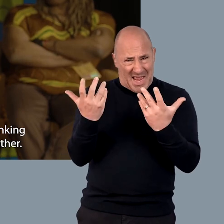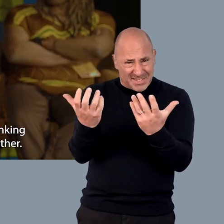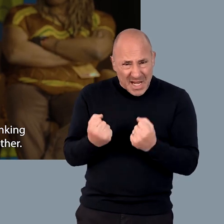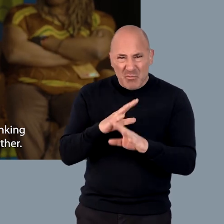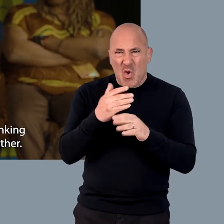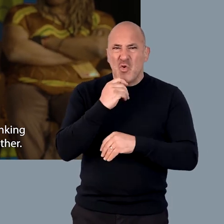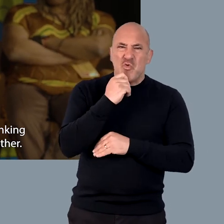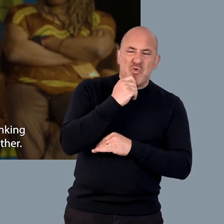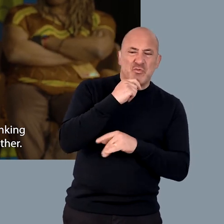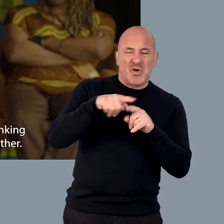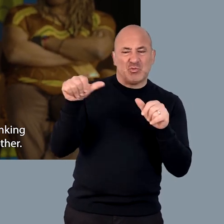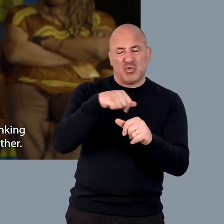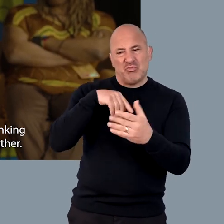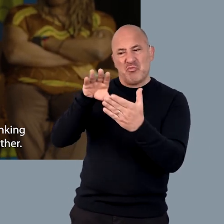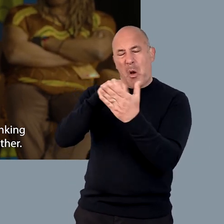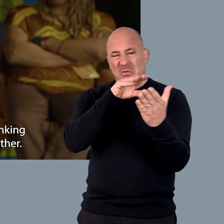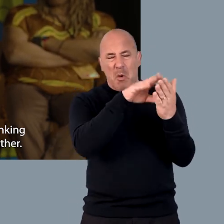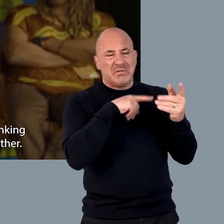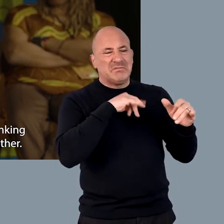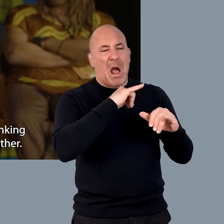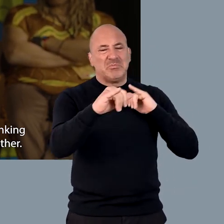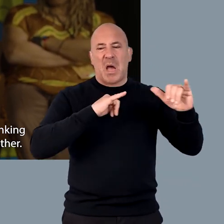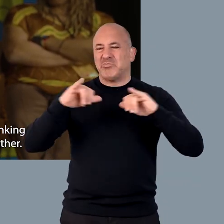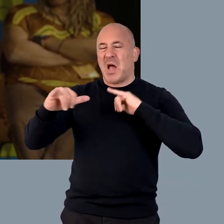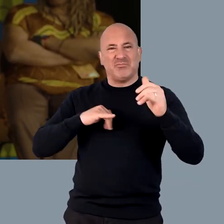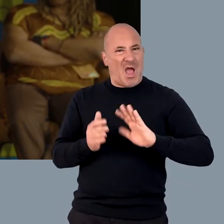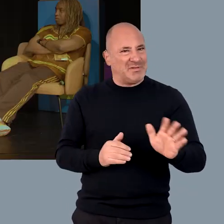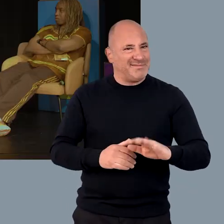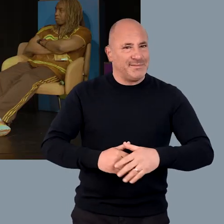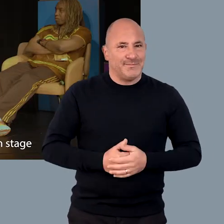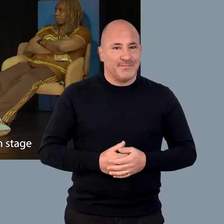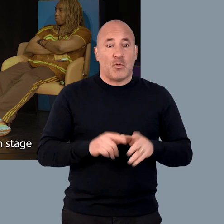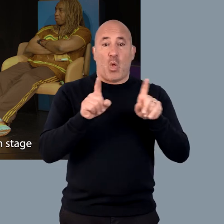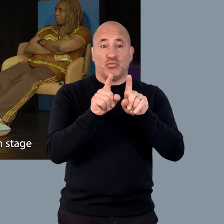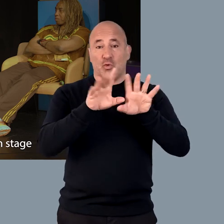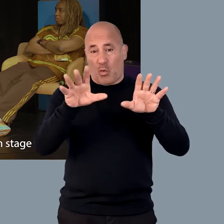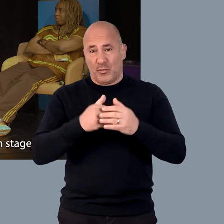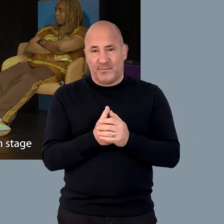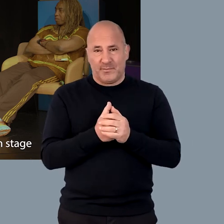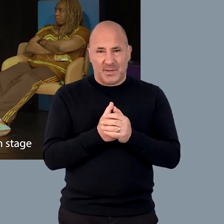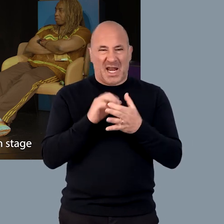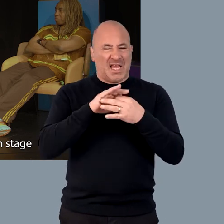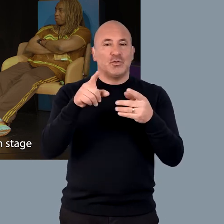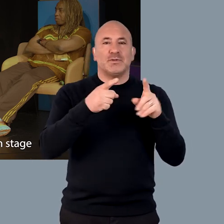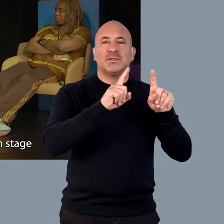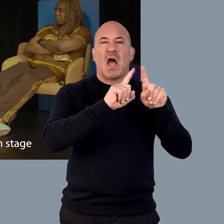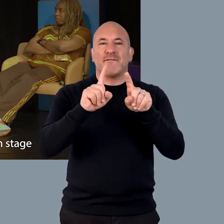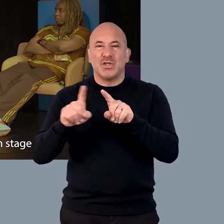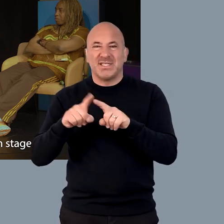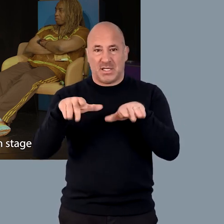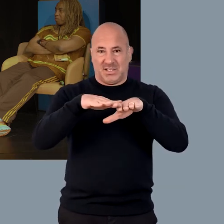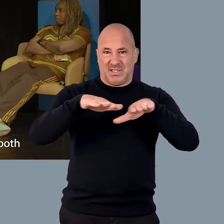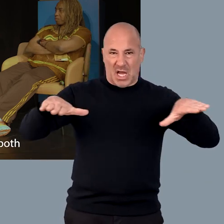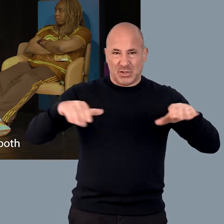rather than thinking about trying to be a carbon copy of each other. And alongside that, representing diversity